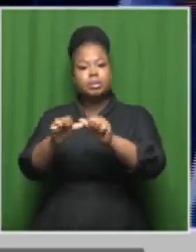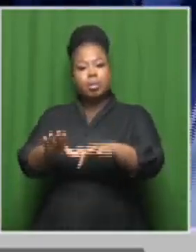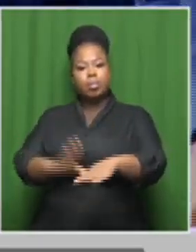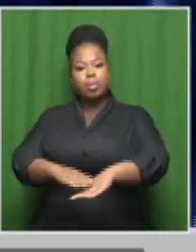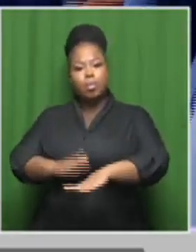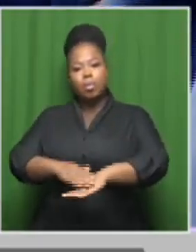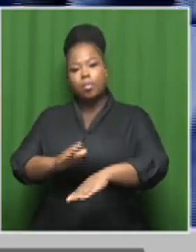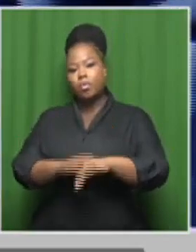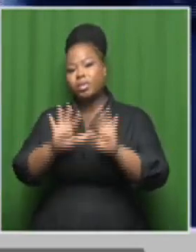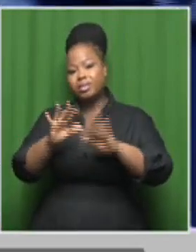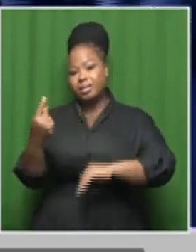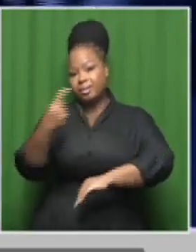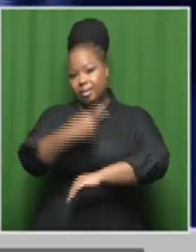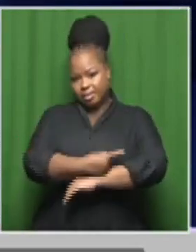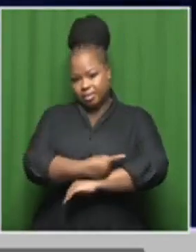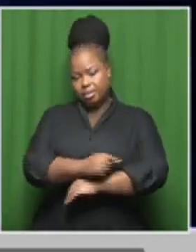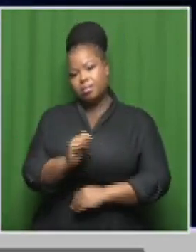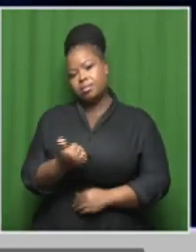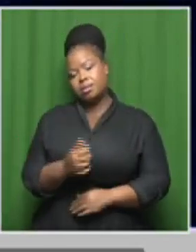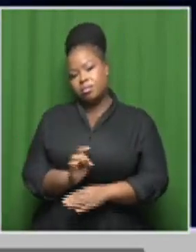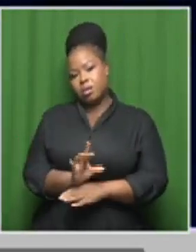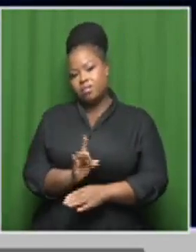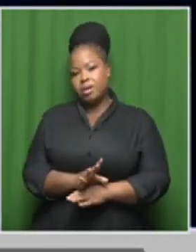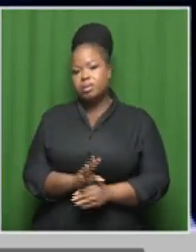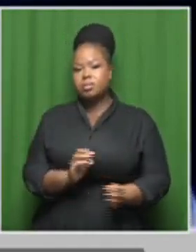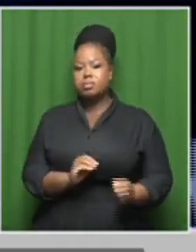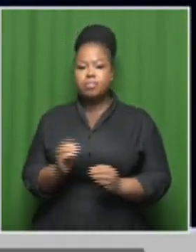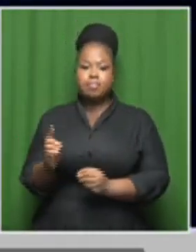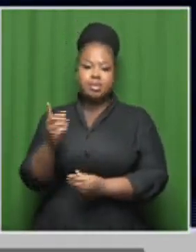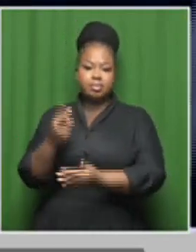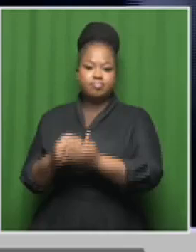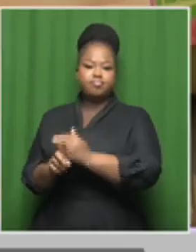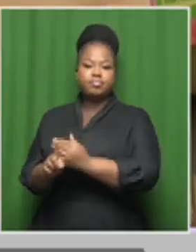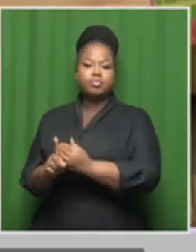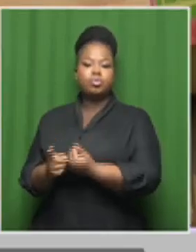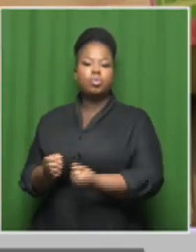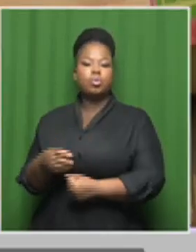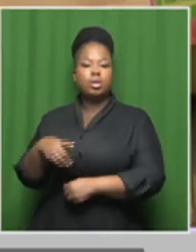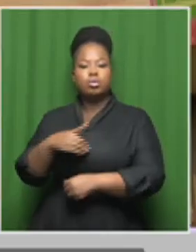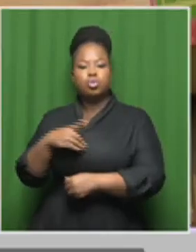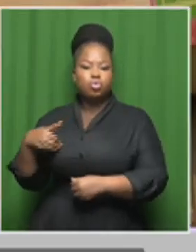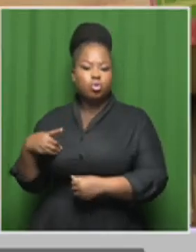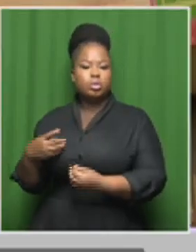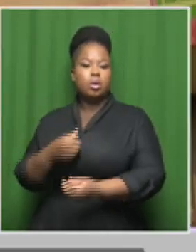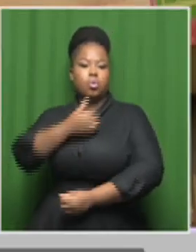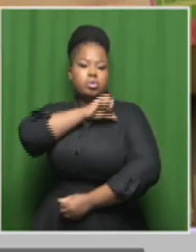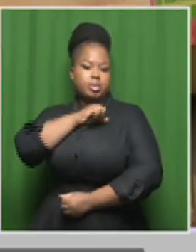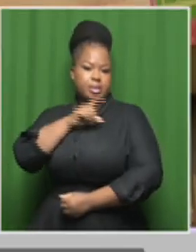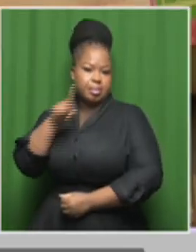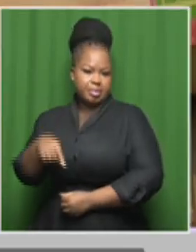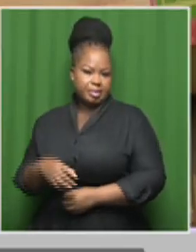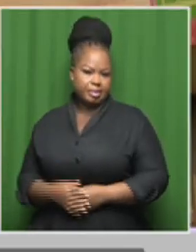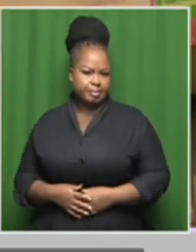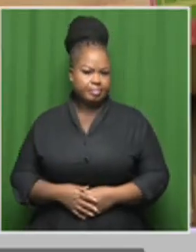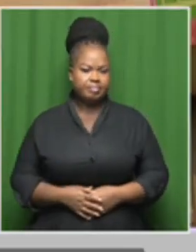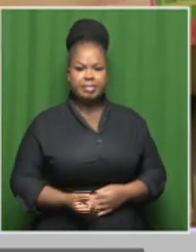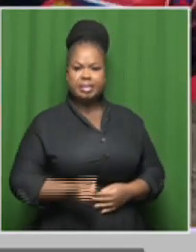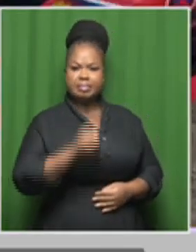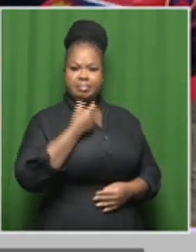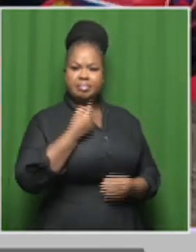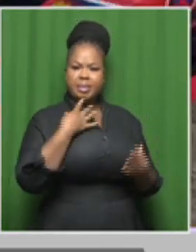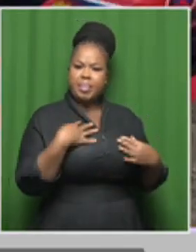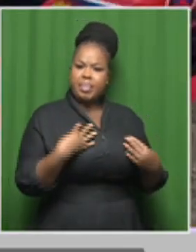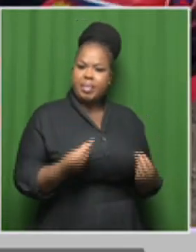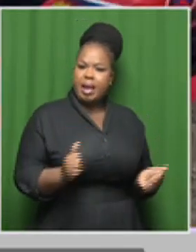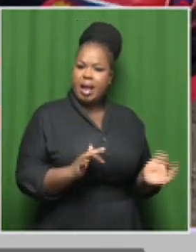of 10 days, then I would advise the parents to consult a healthcare provider. Dr. Kumalo, what does a typical treatment regimen look like